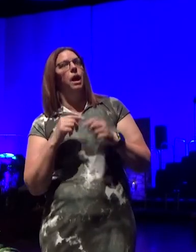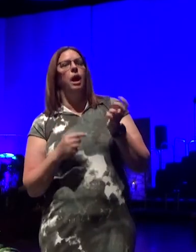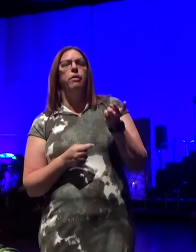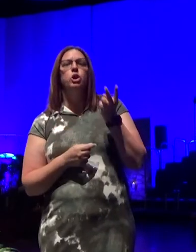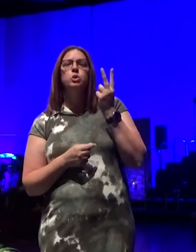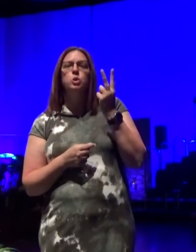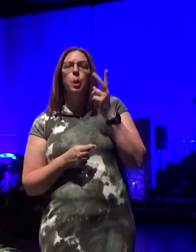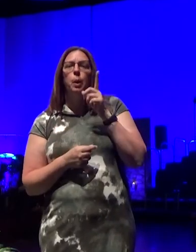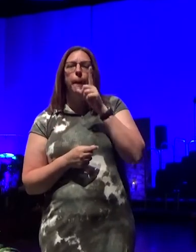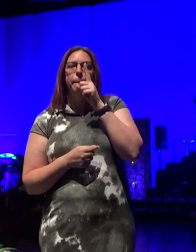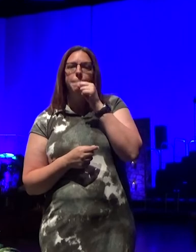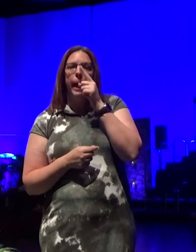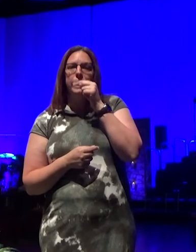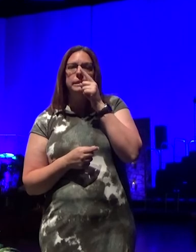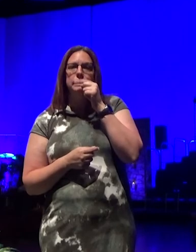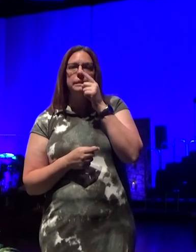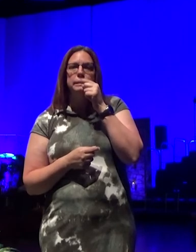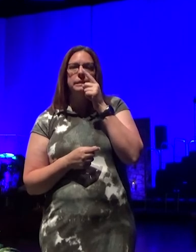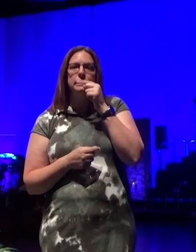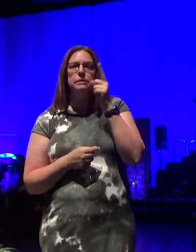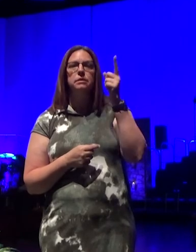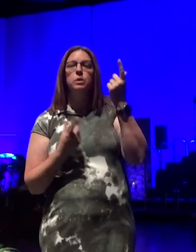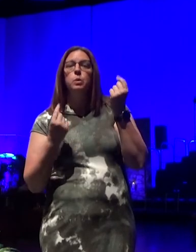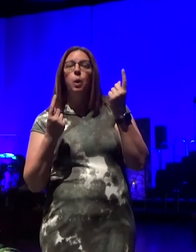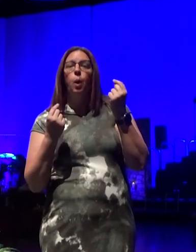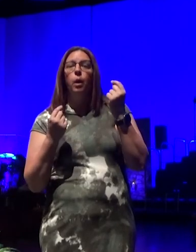each eating away at the vine.